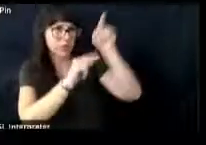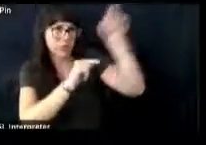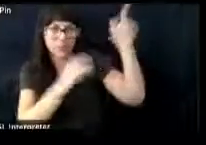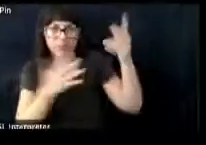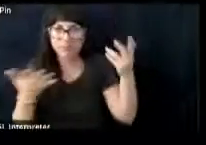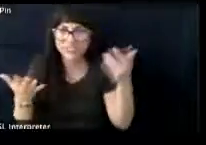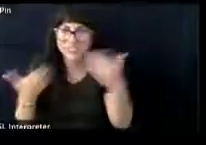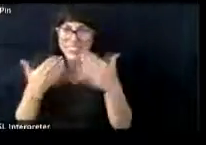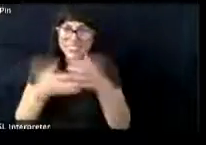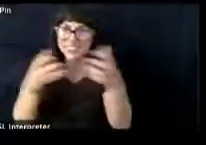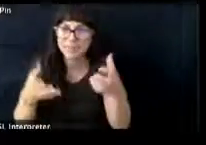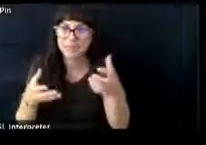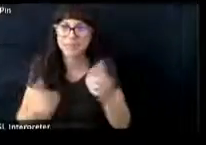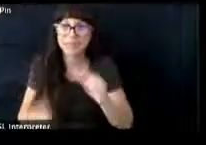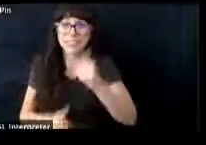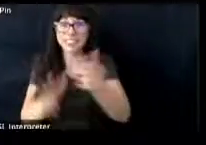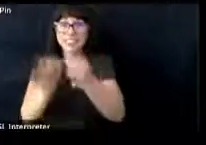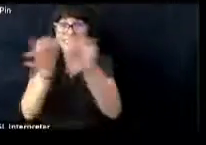much.